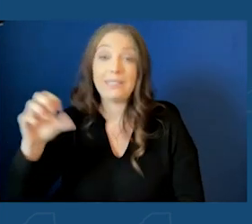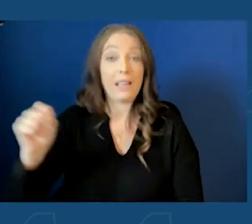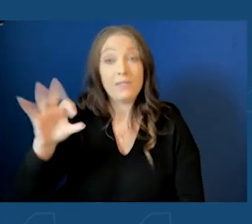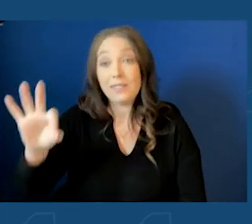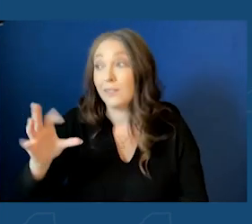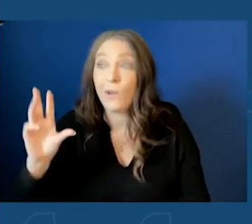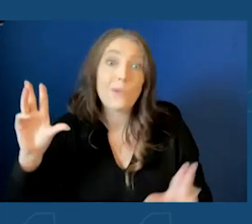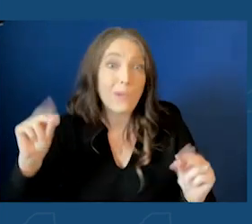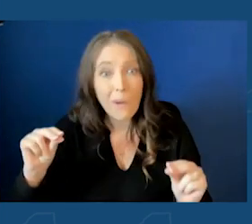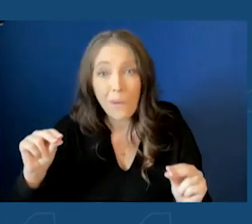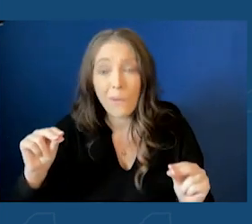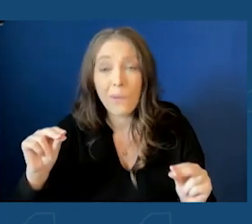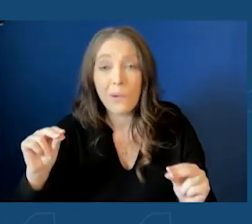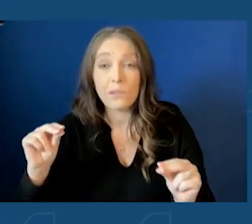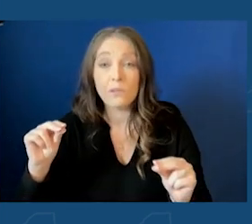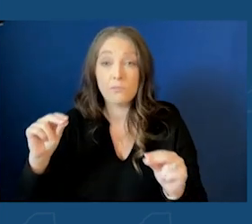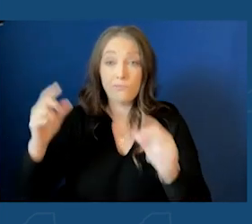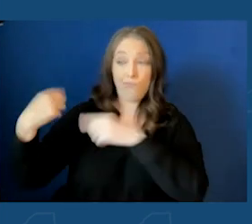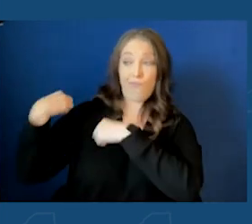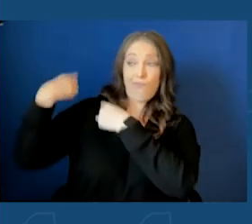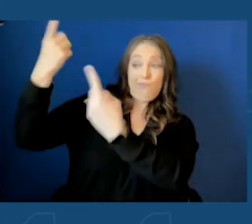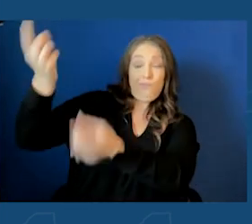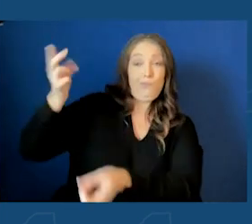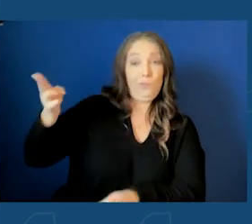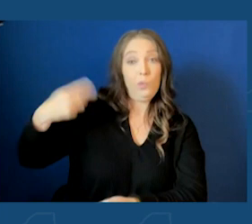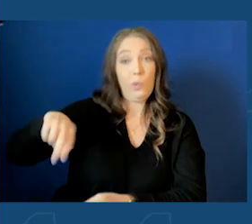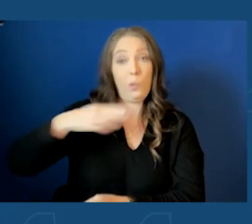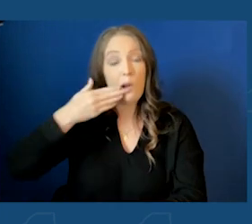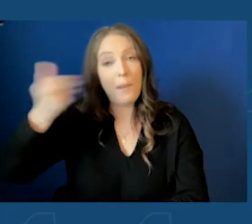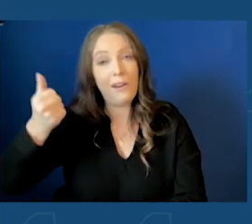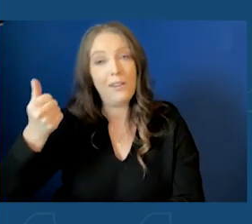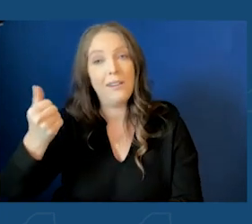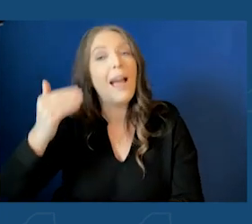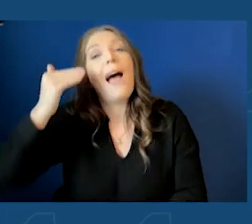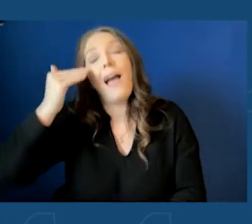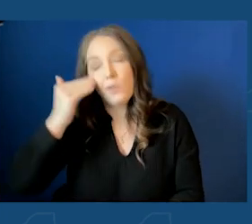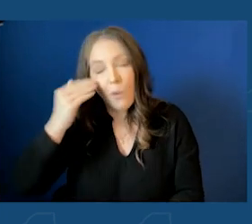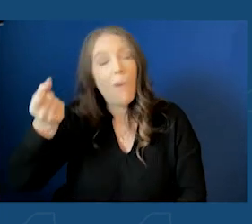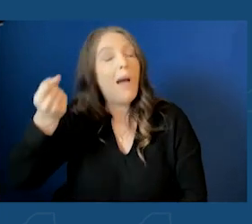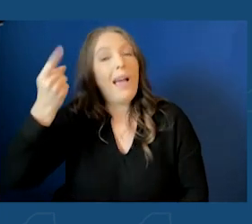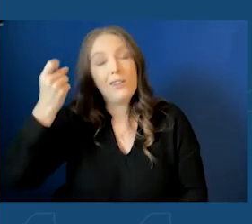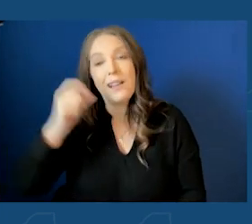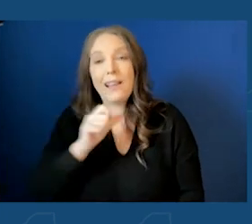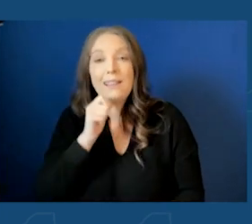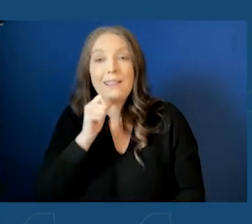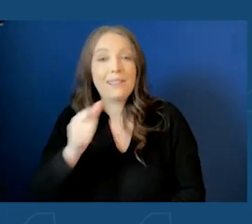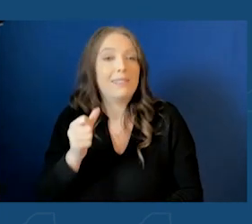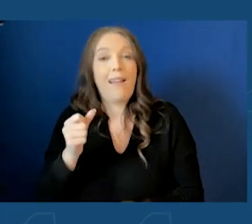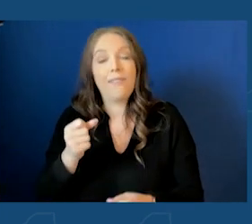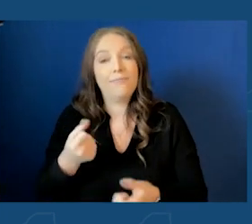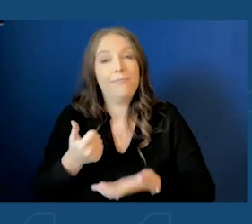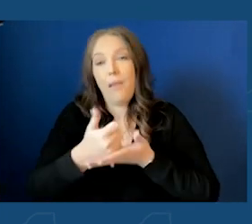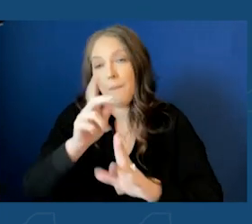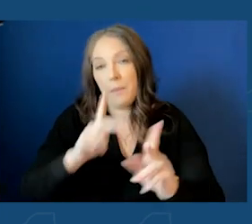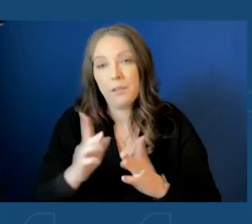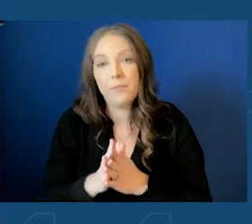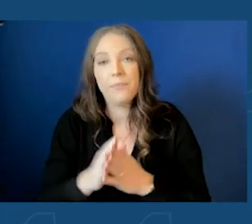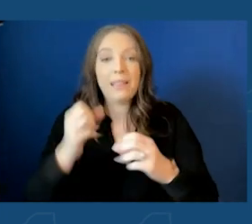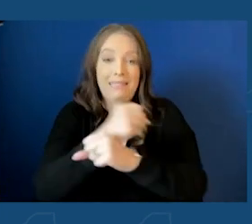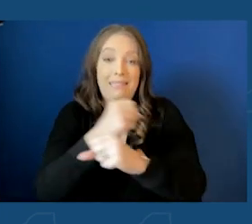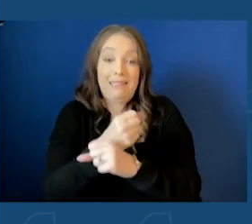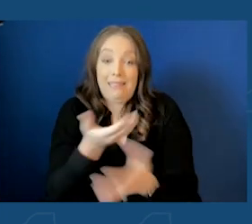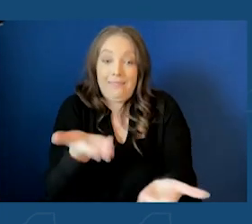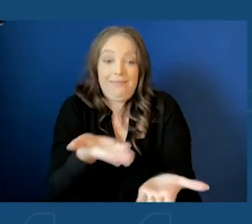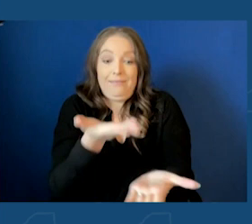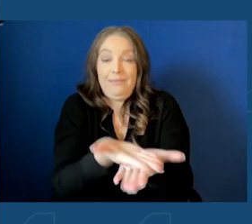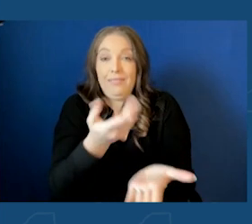But historically, we're better. But that doesn't do anything to anyone. I can't change a feeling with a statistic because it's real. And